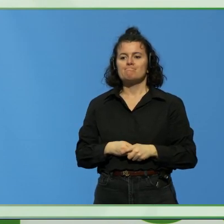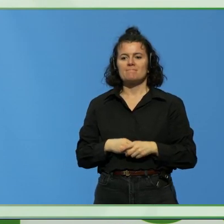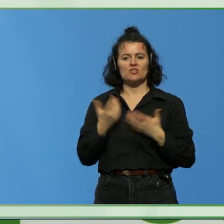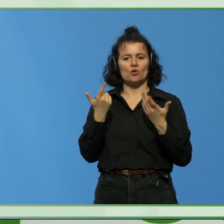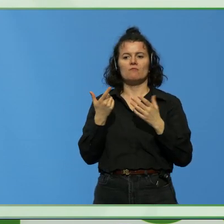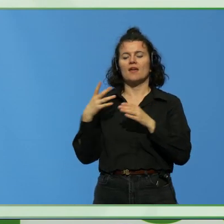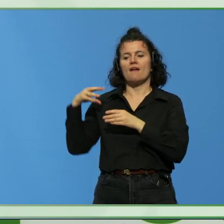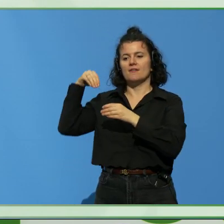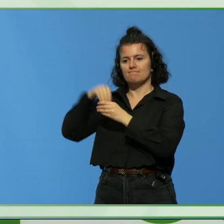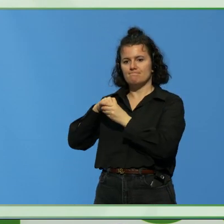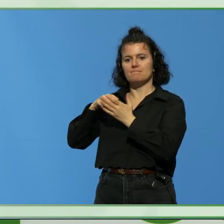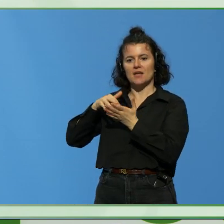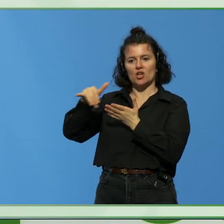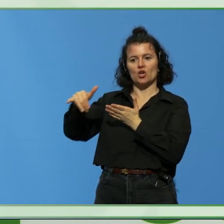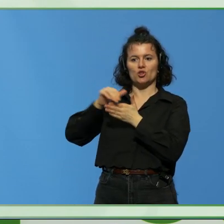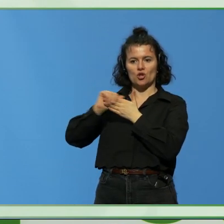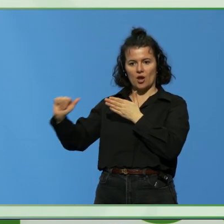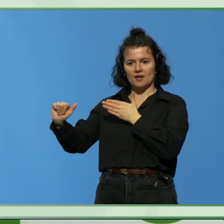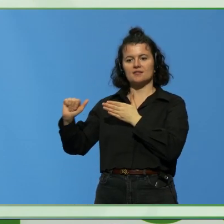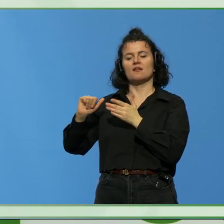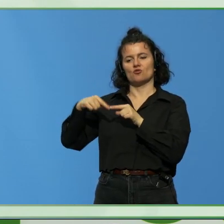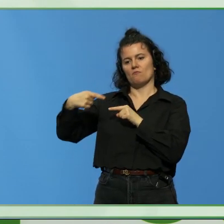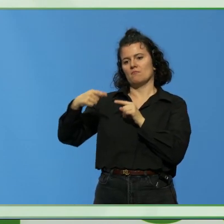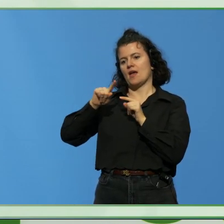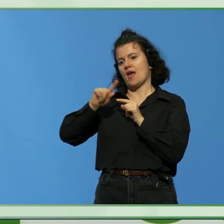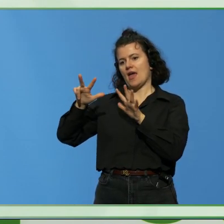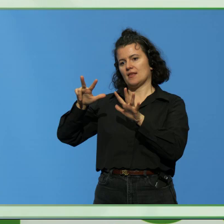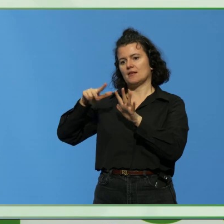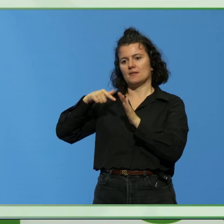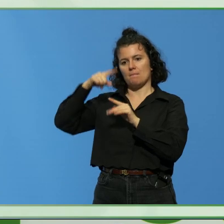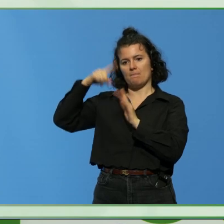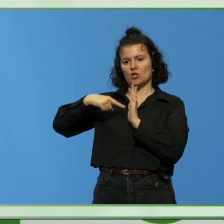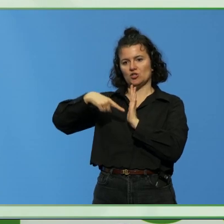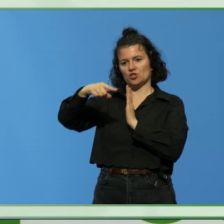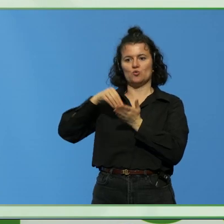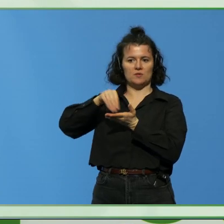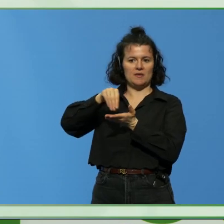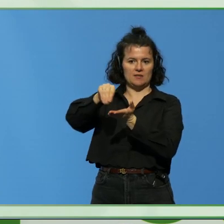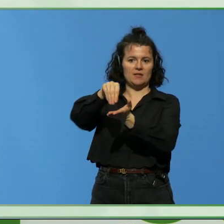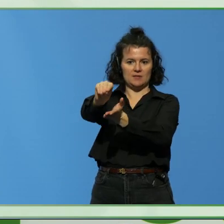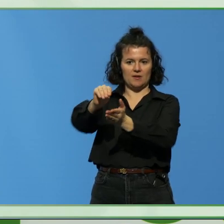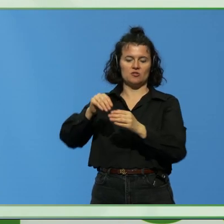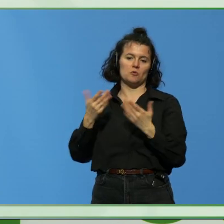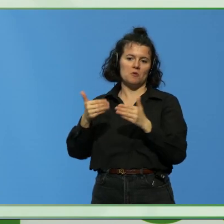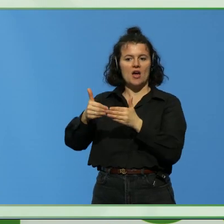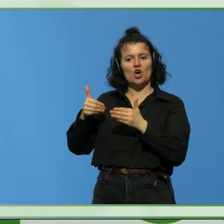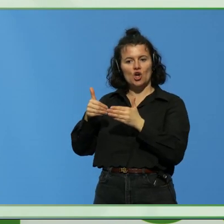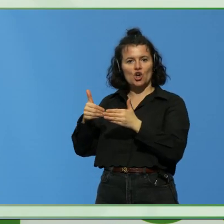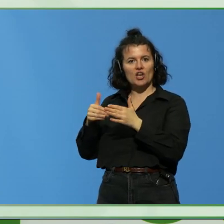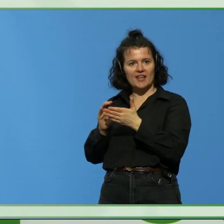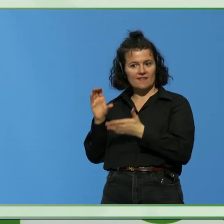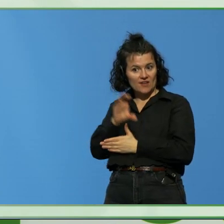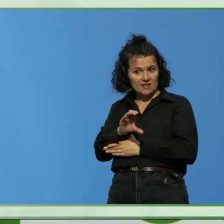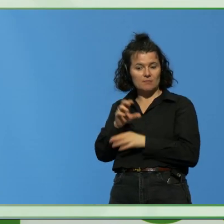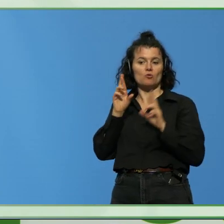use that effectively into early stage investments, pilots, and market entries. We also work